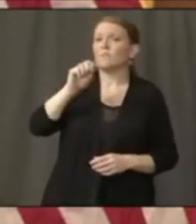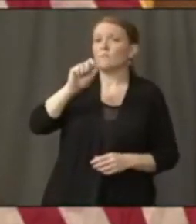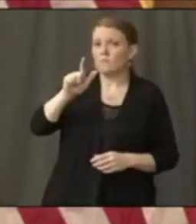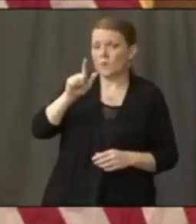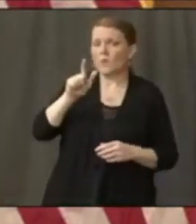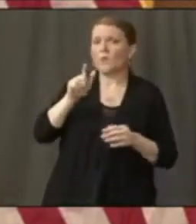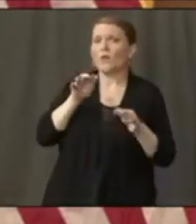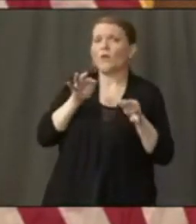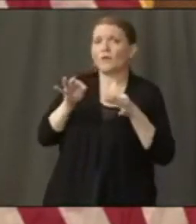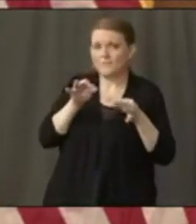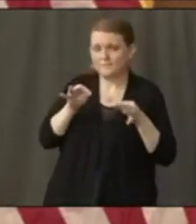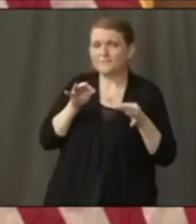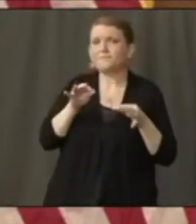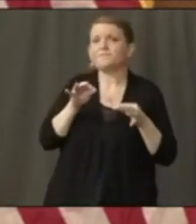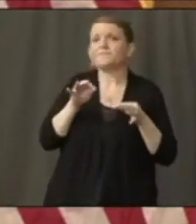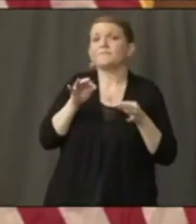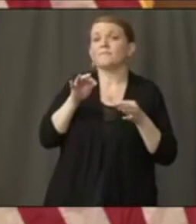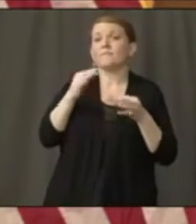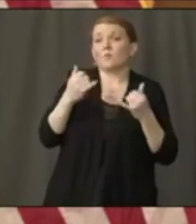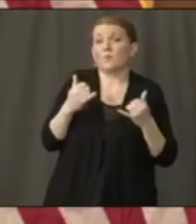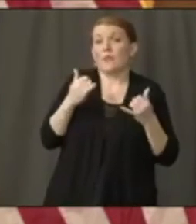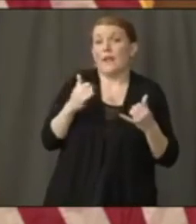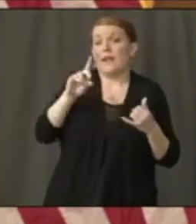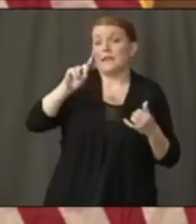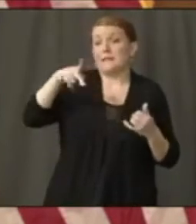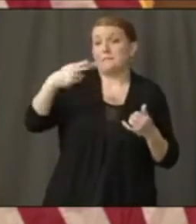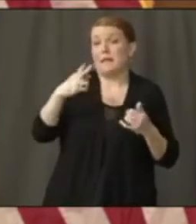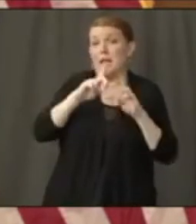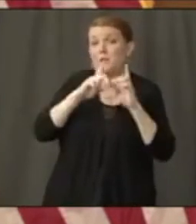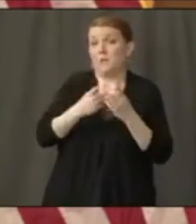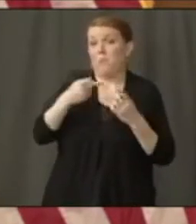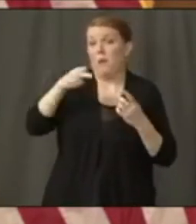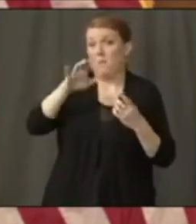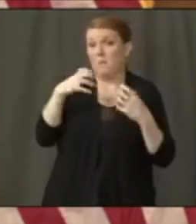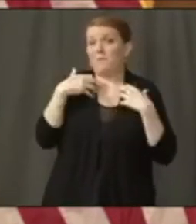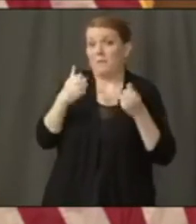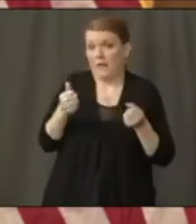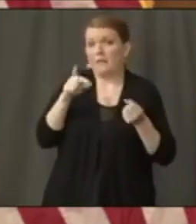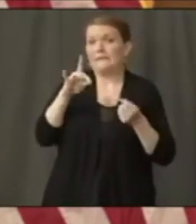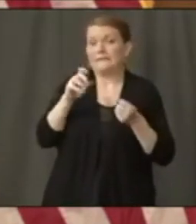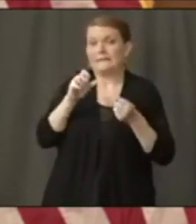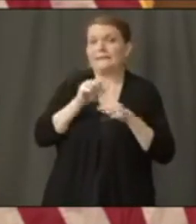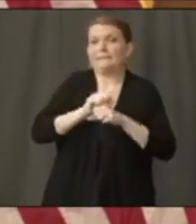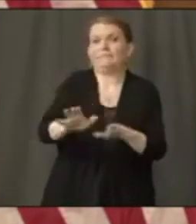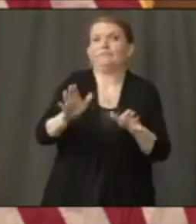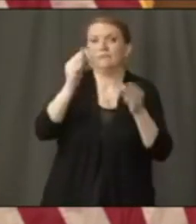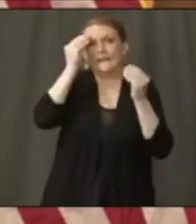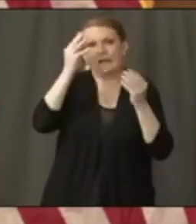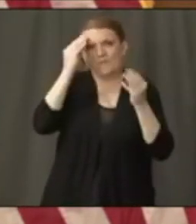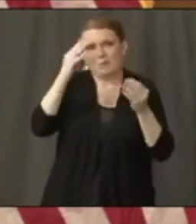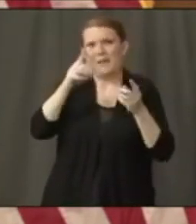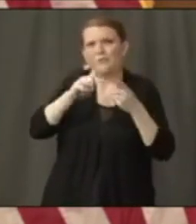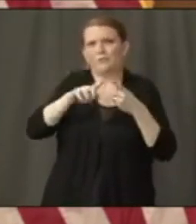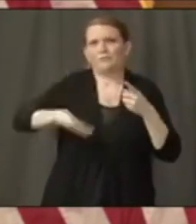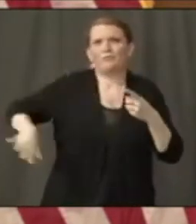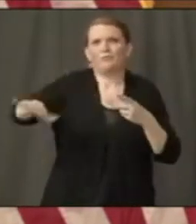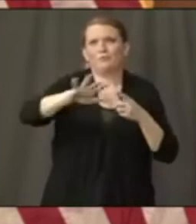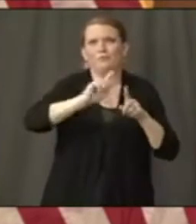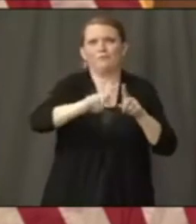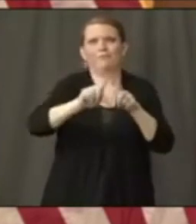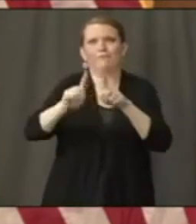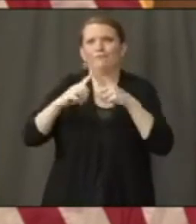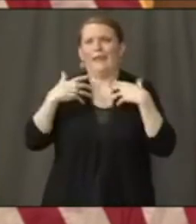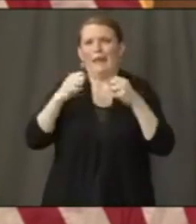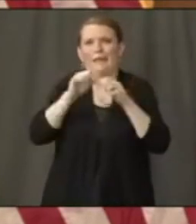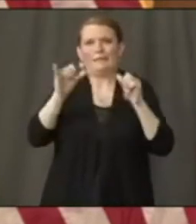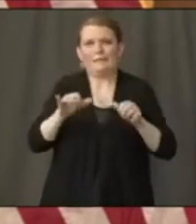syndrome. They sent this out to all the Connecticut pediatric health systems to make sure that they're reporting if